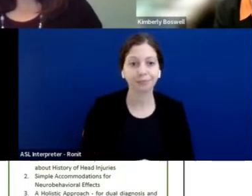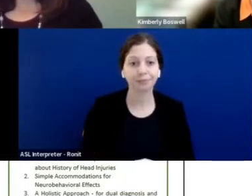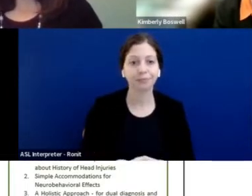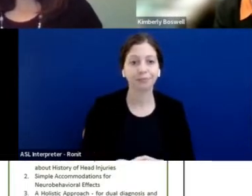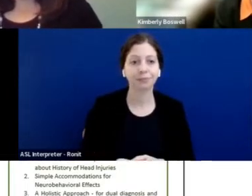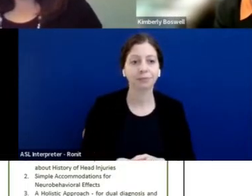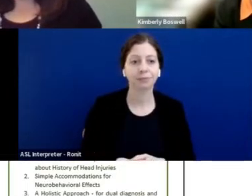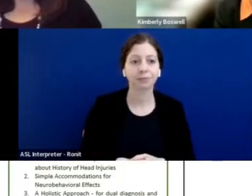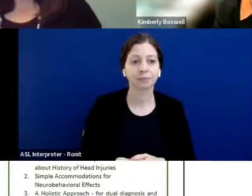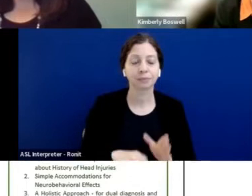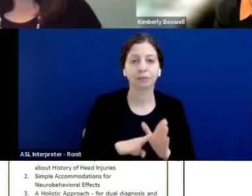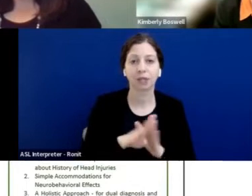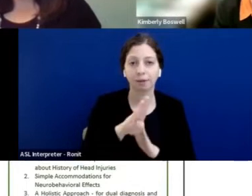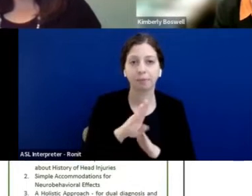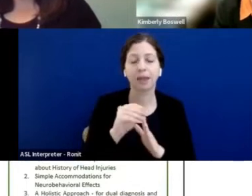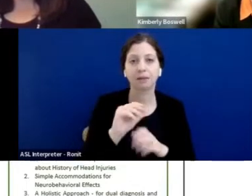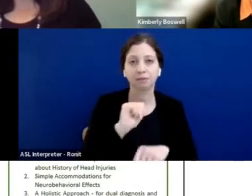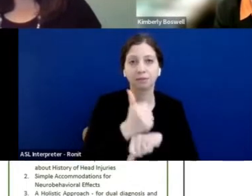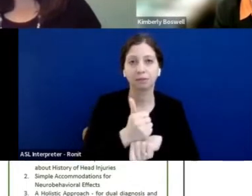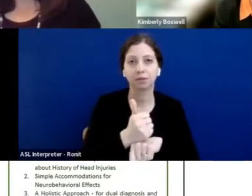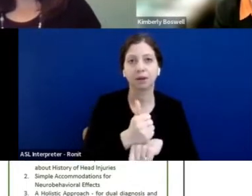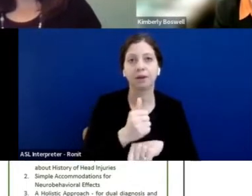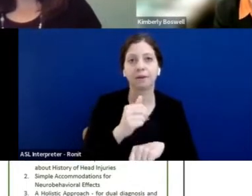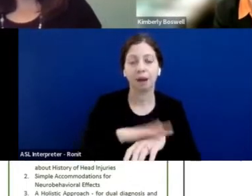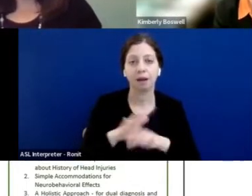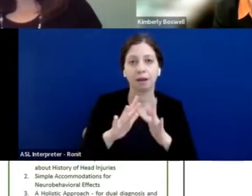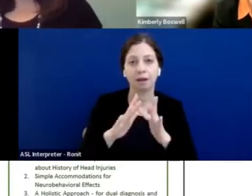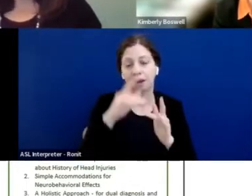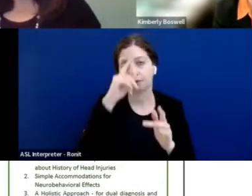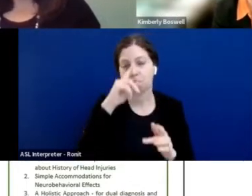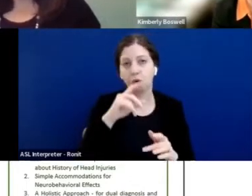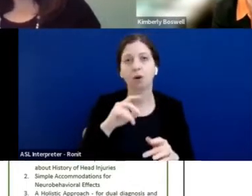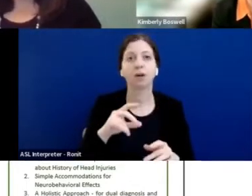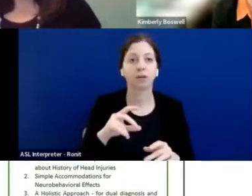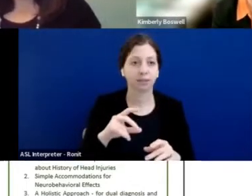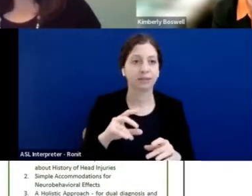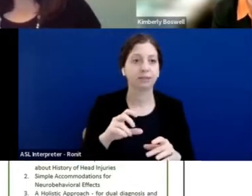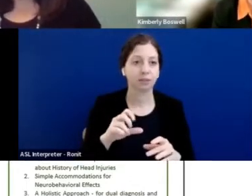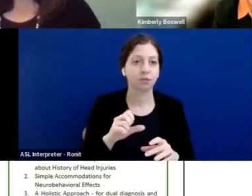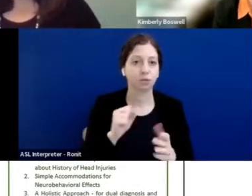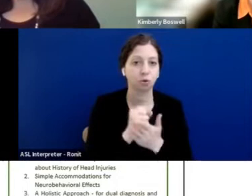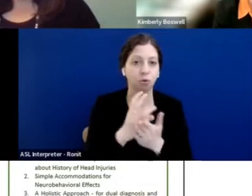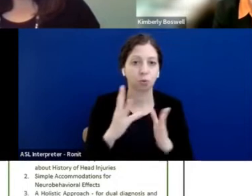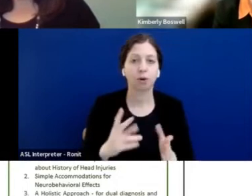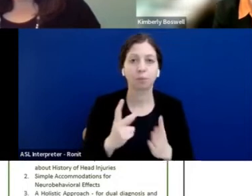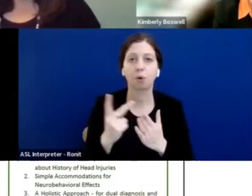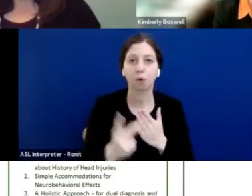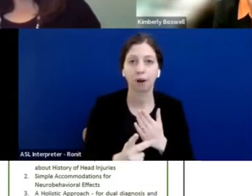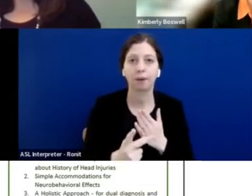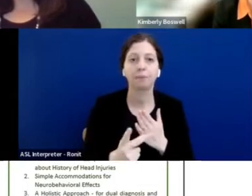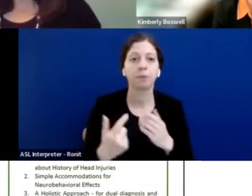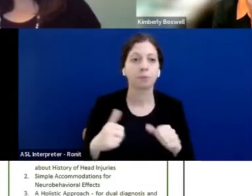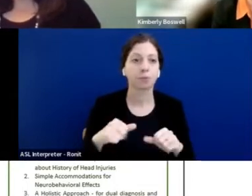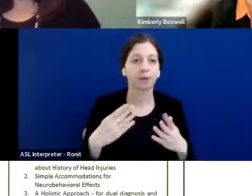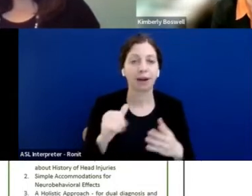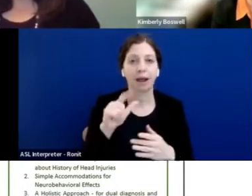it sat virtually with the help of Auburn University social work program. We put together an Alabama specific resource guide